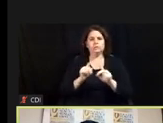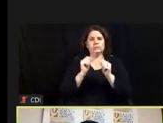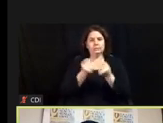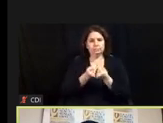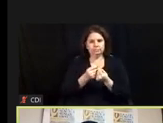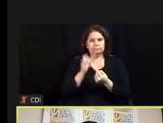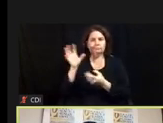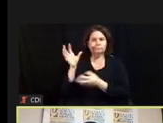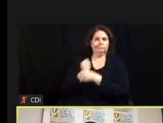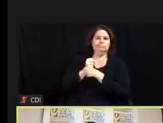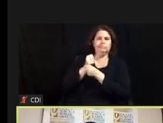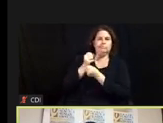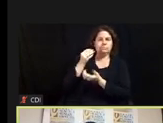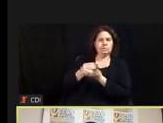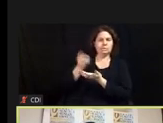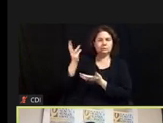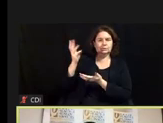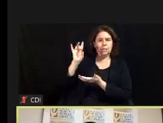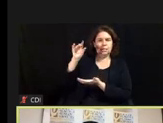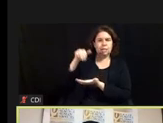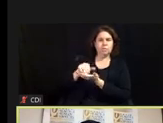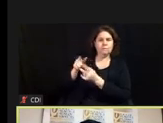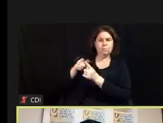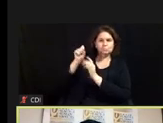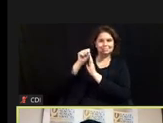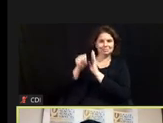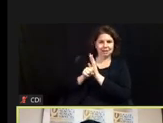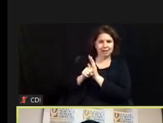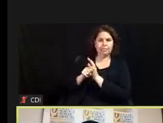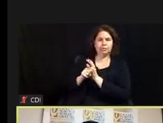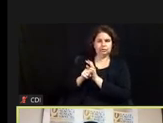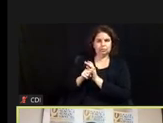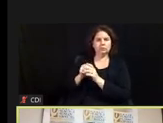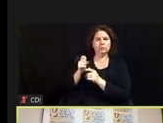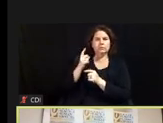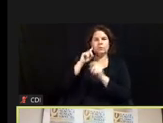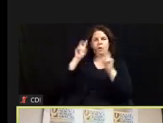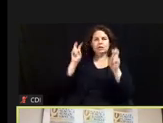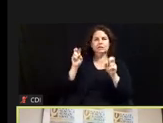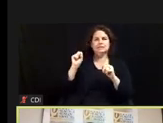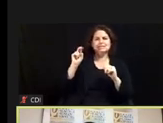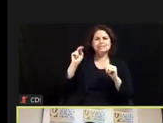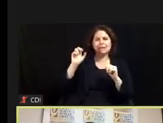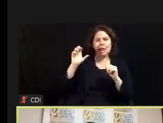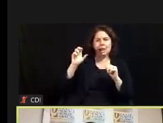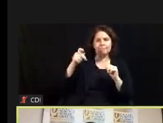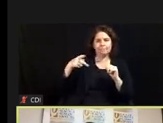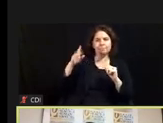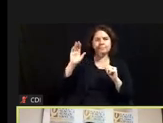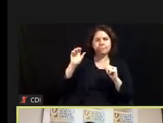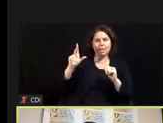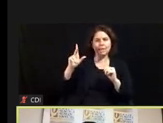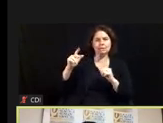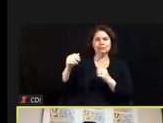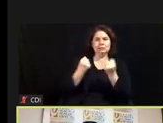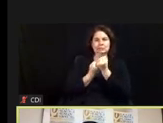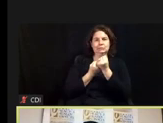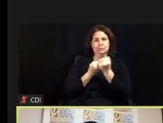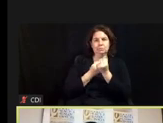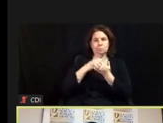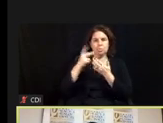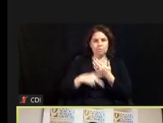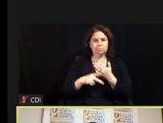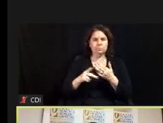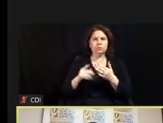$68,000 from the state for a snapback assistance program that provides up to $800 for eligible